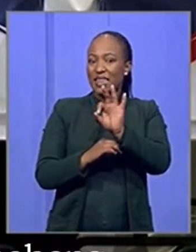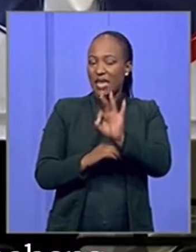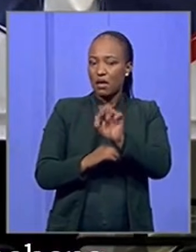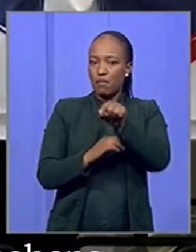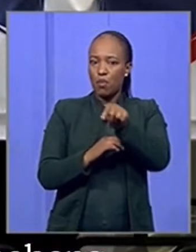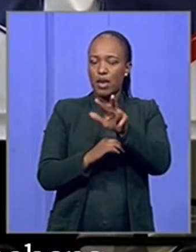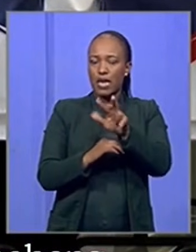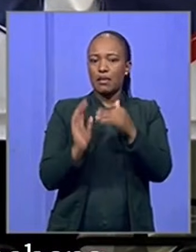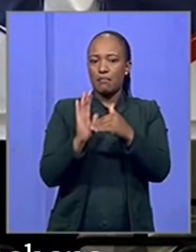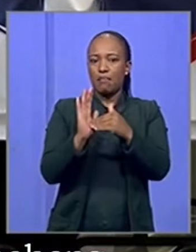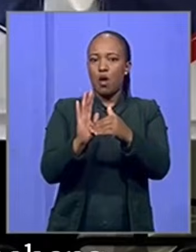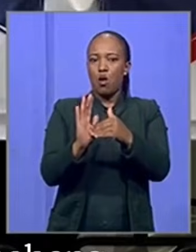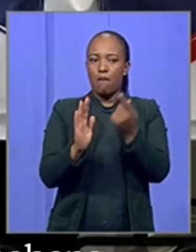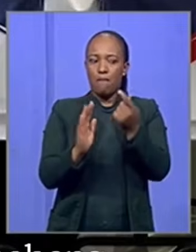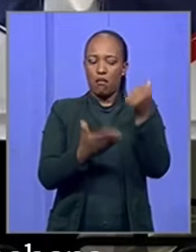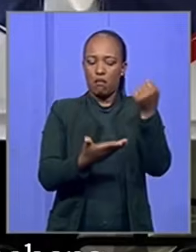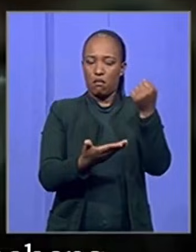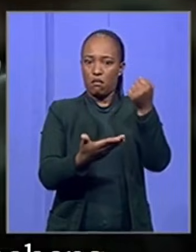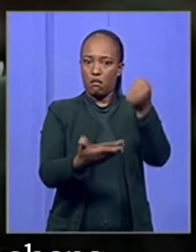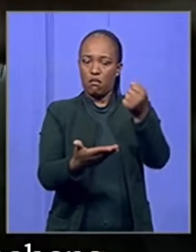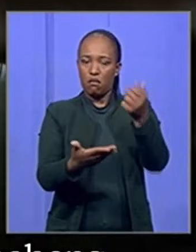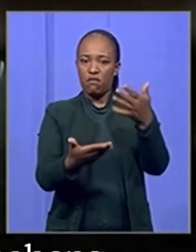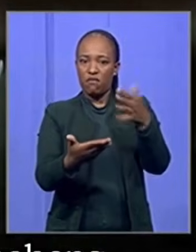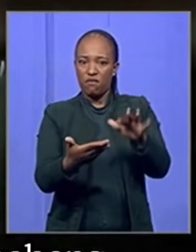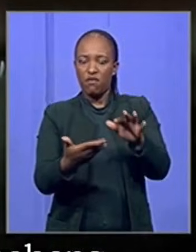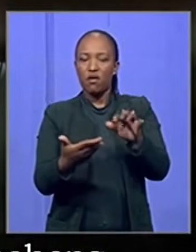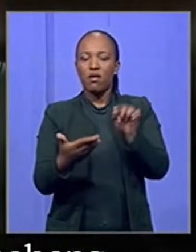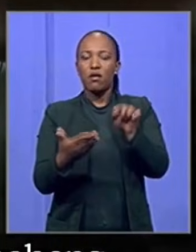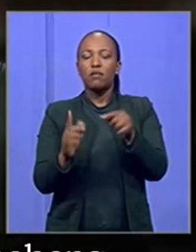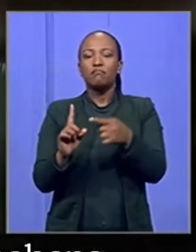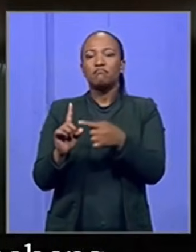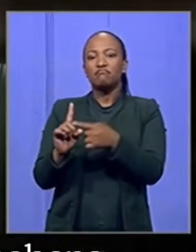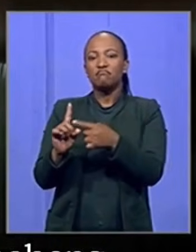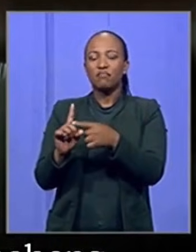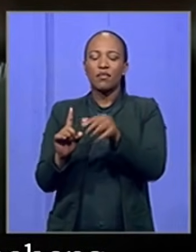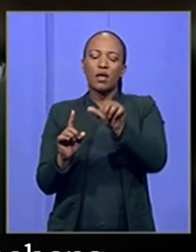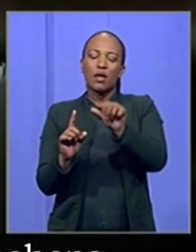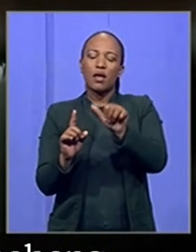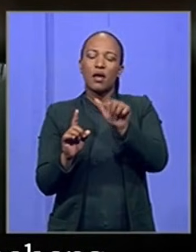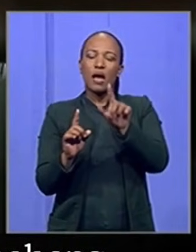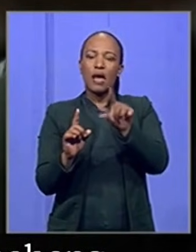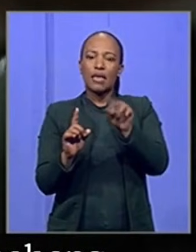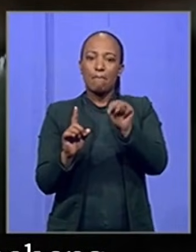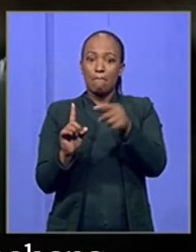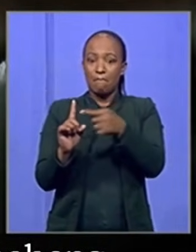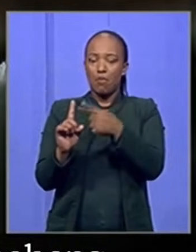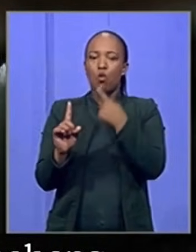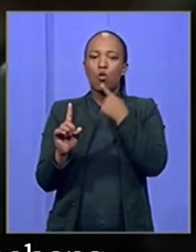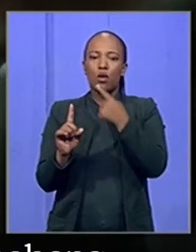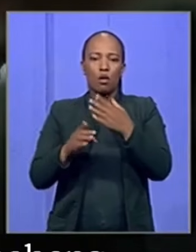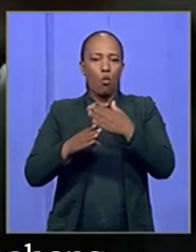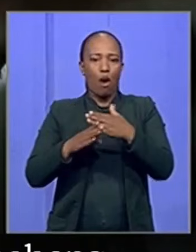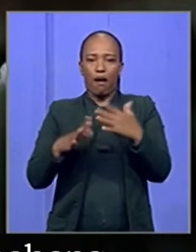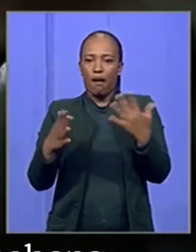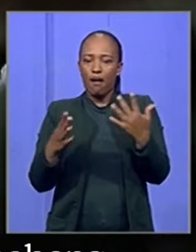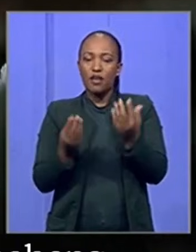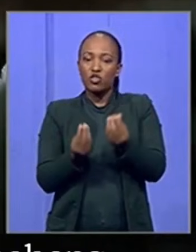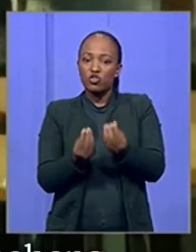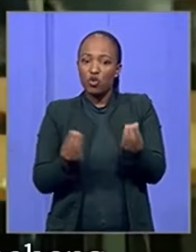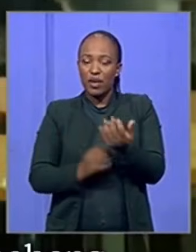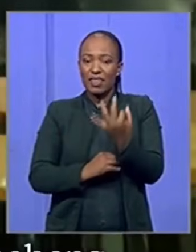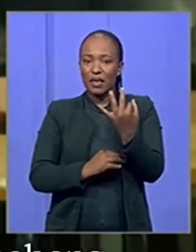23.8 molemong wa lenaneo lena. Candice Adams eo le mme wa bana ba bararo ya sa sebetseng o batla ho tseba ka botsitso ba